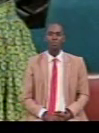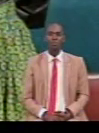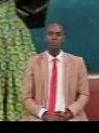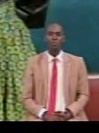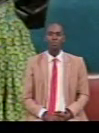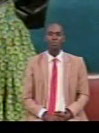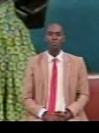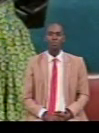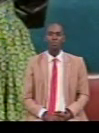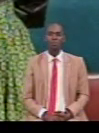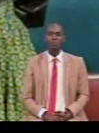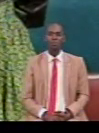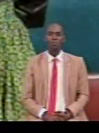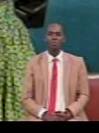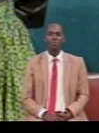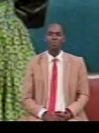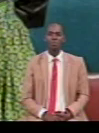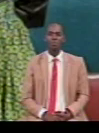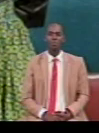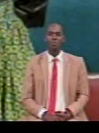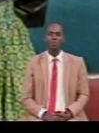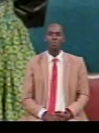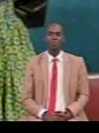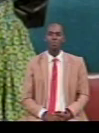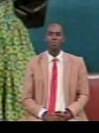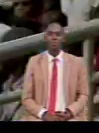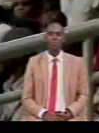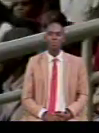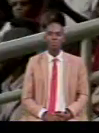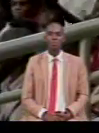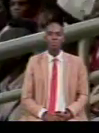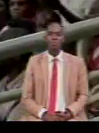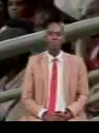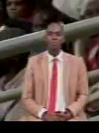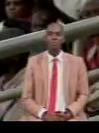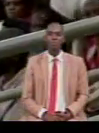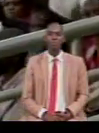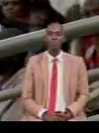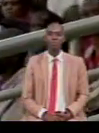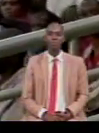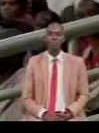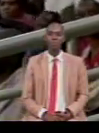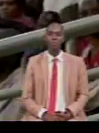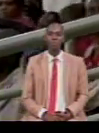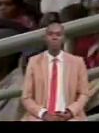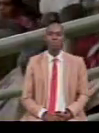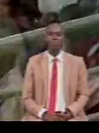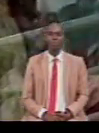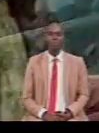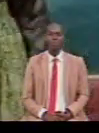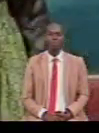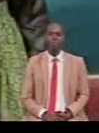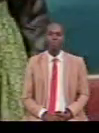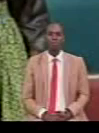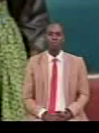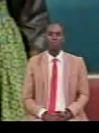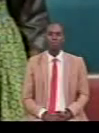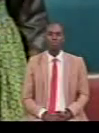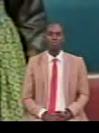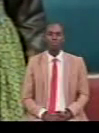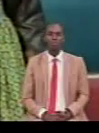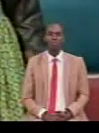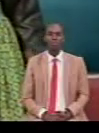hali yetu musonda muno musambia ndikala kuchawama. Let's have interpretation,